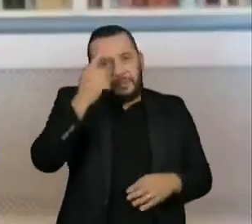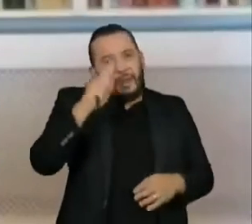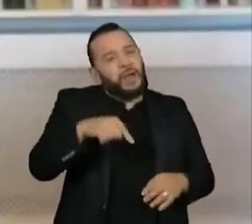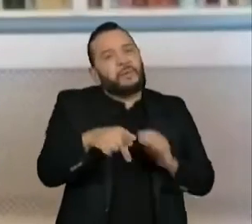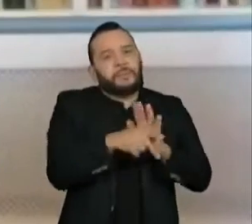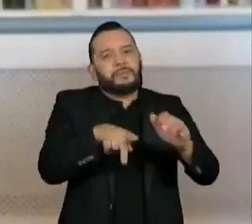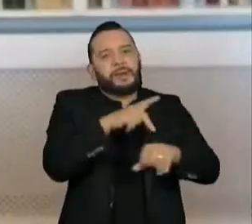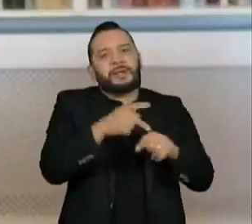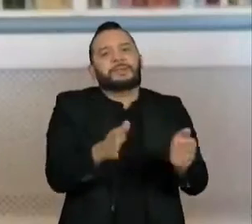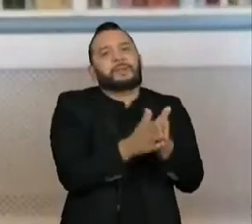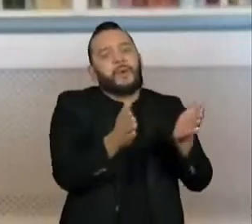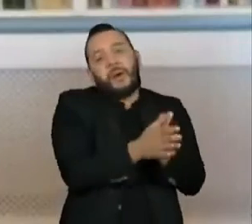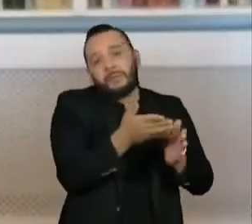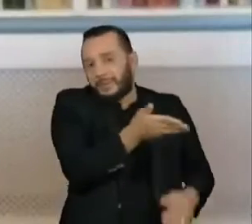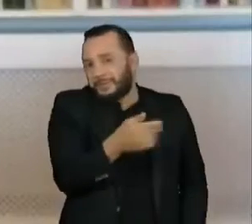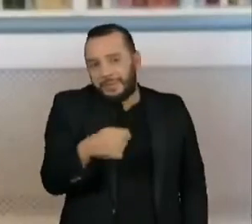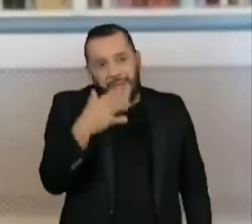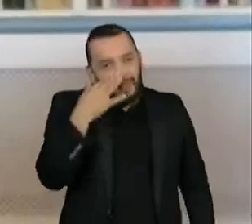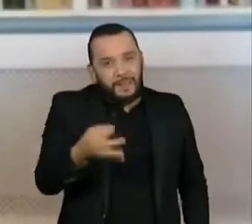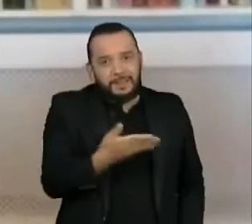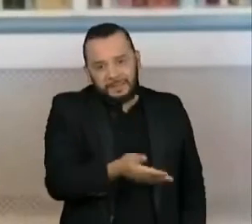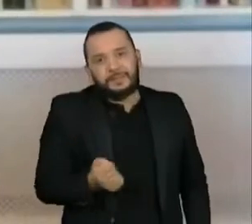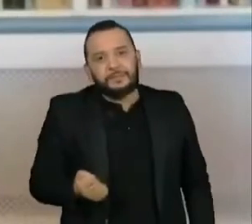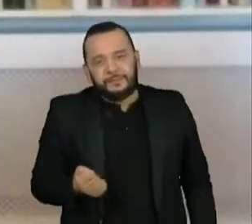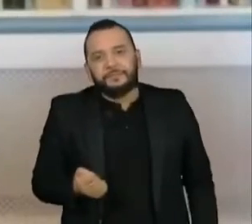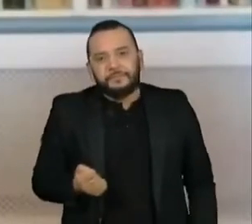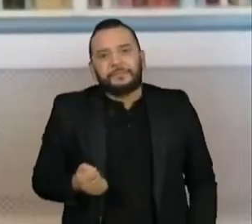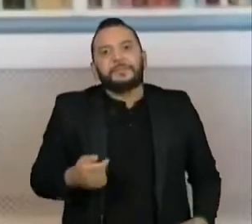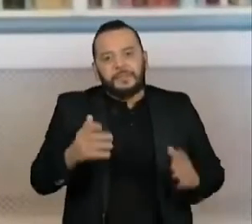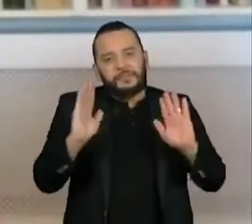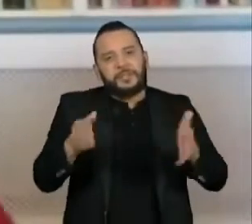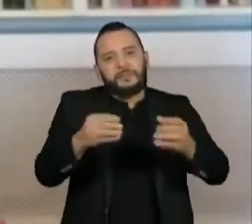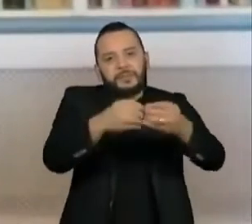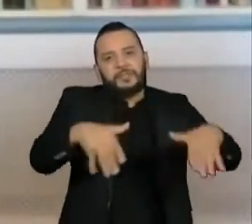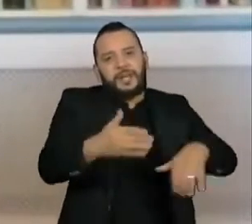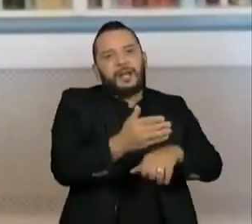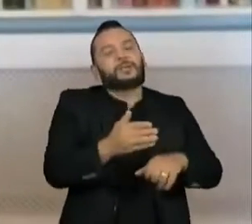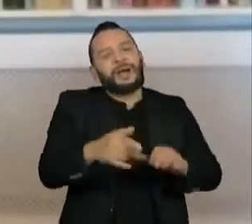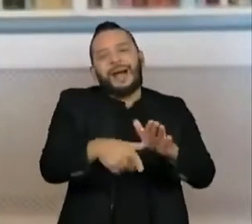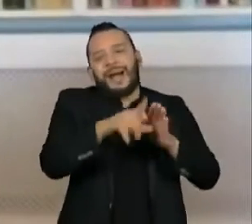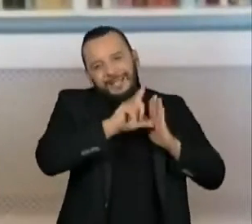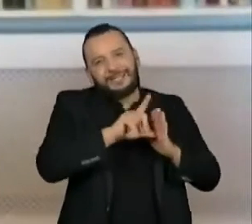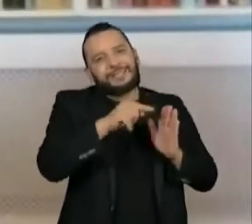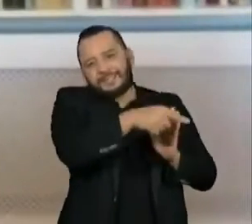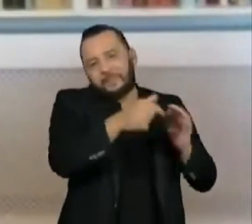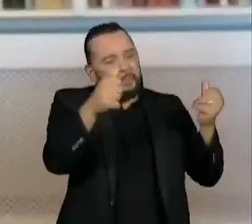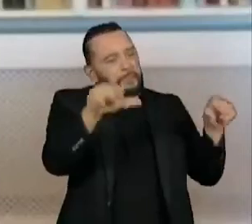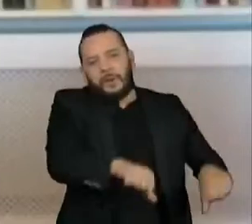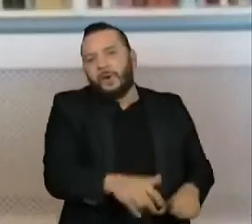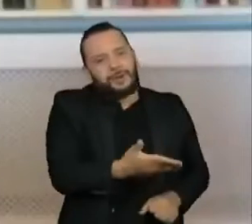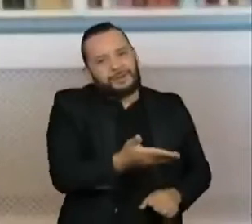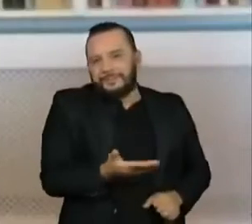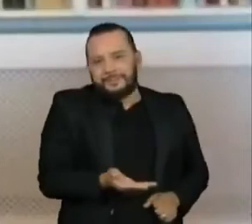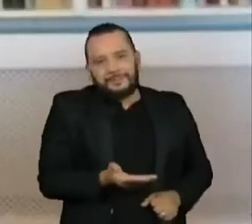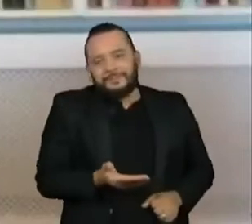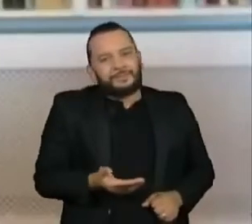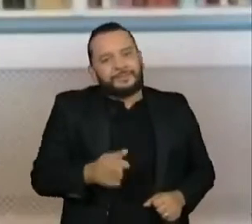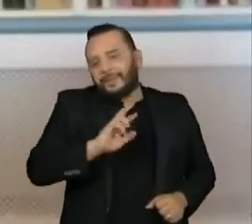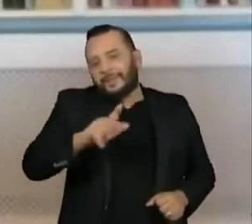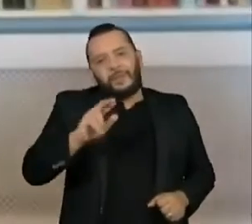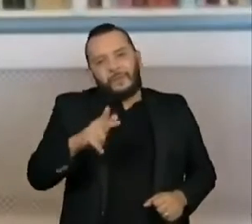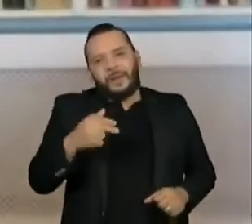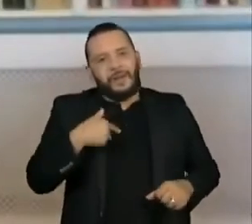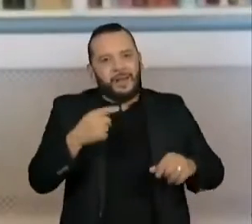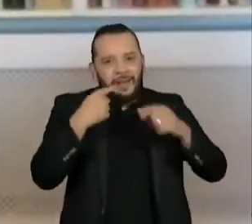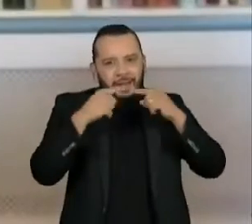already most vulnerable, and therefore they would be affected earliest and worst. So, it's not an argument,